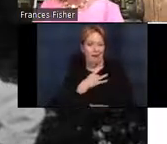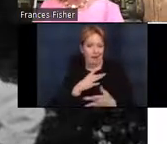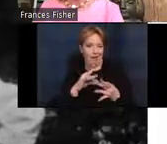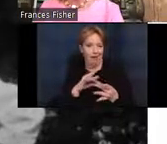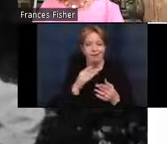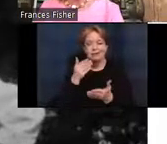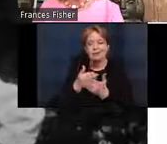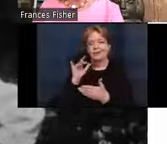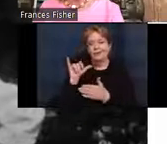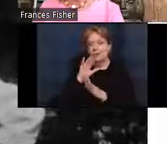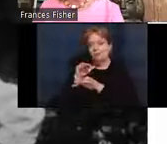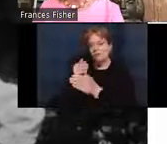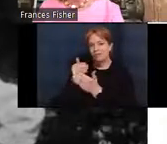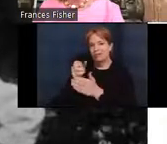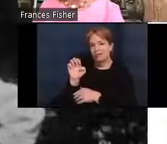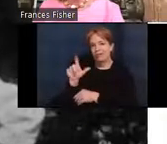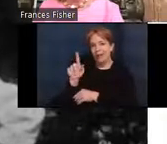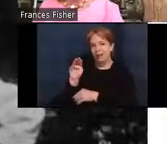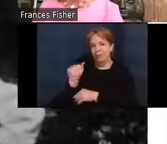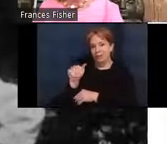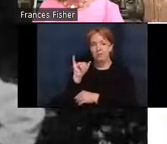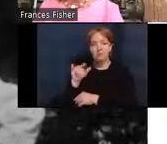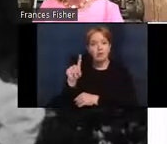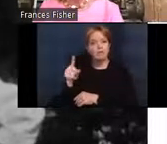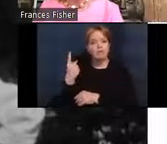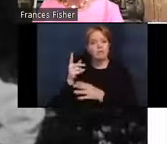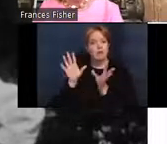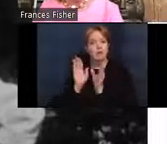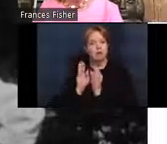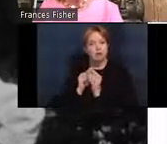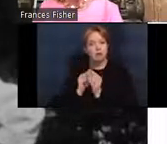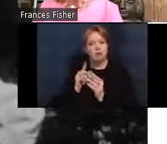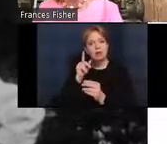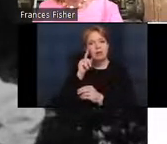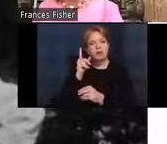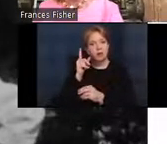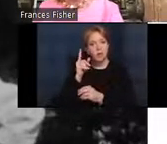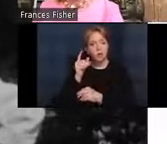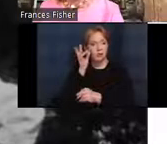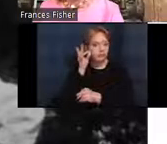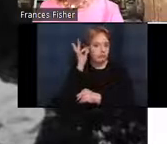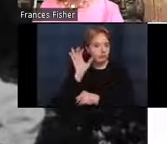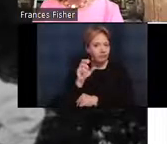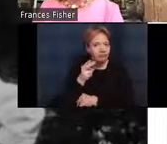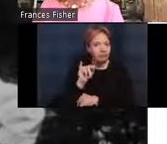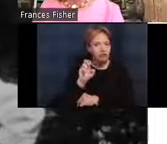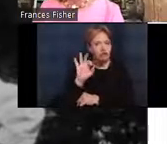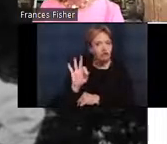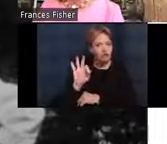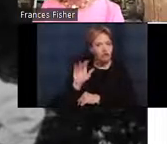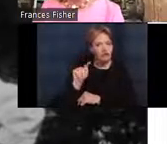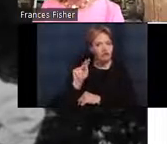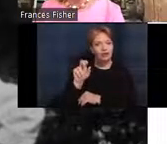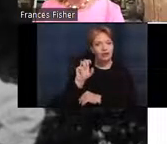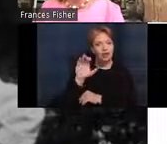around Selma was the first meeting of Chief Tuscaloosa, head of the Choctaws. They were